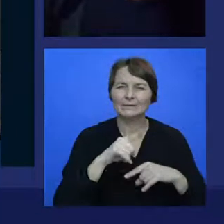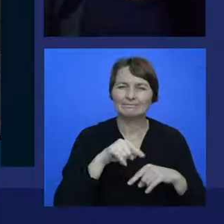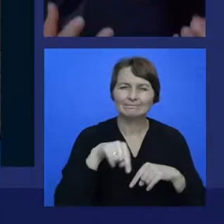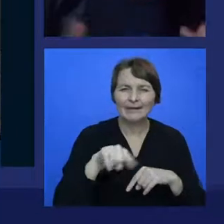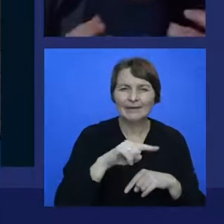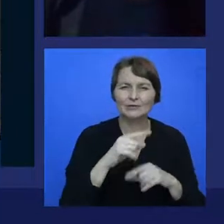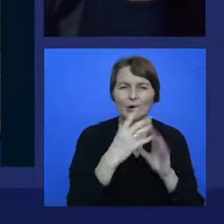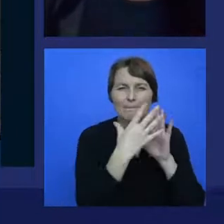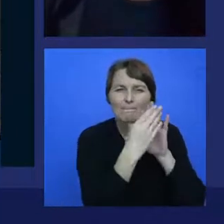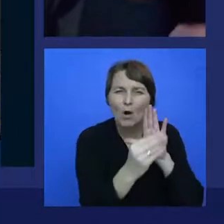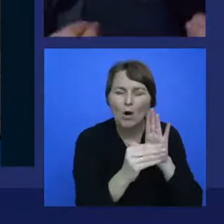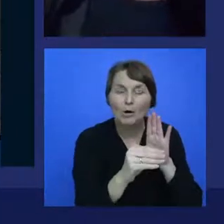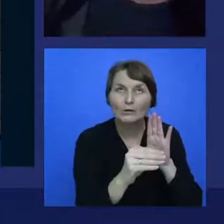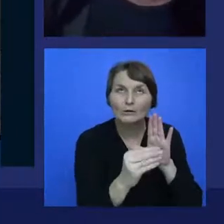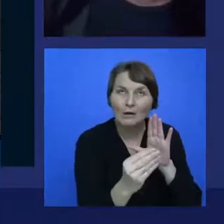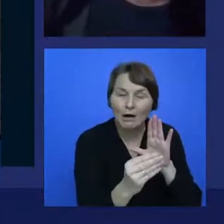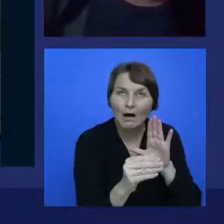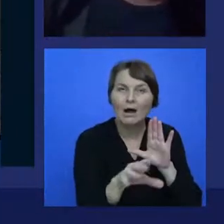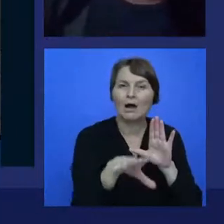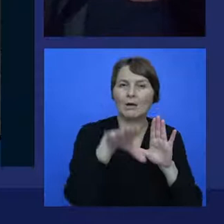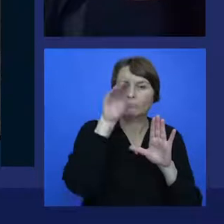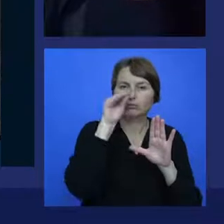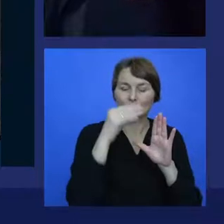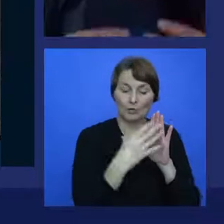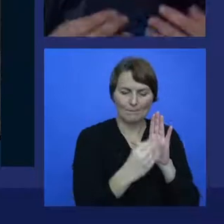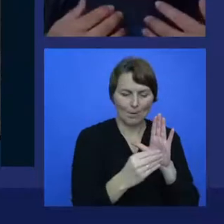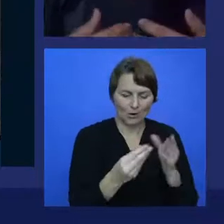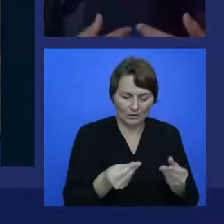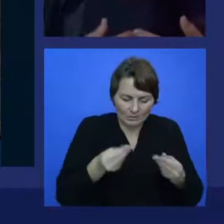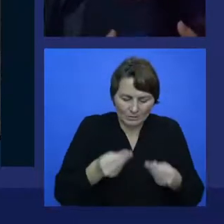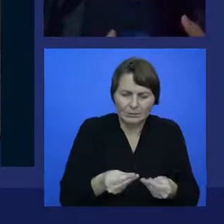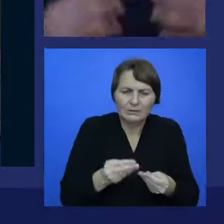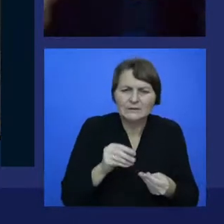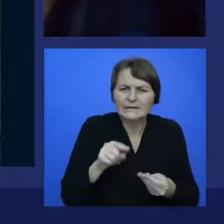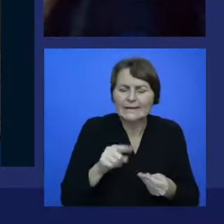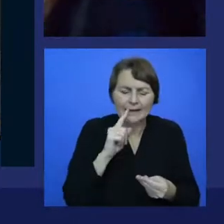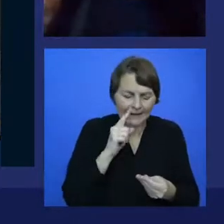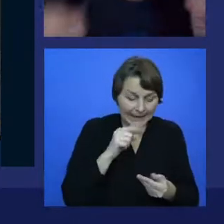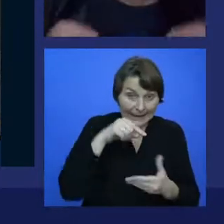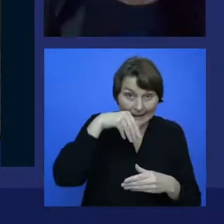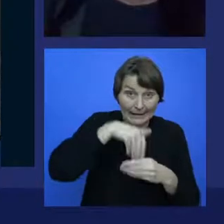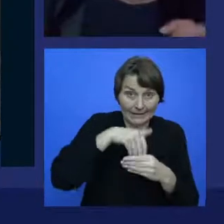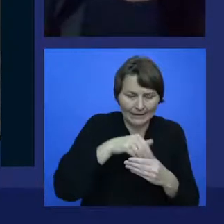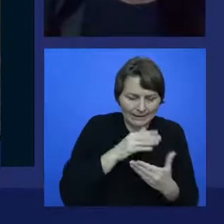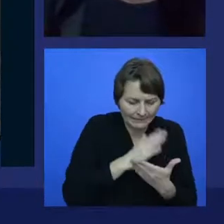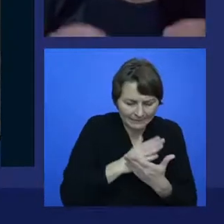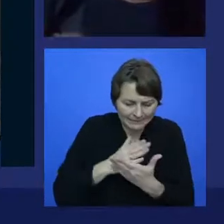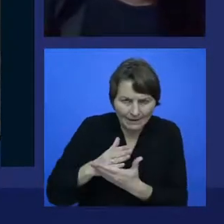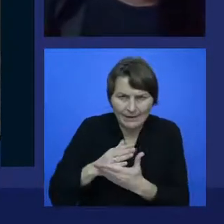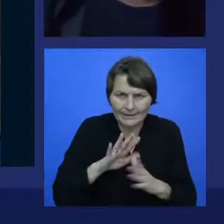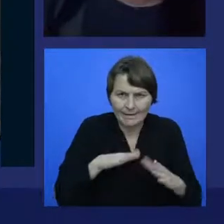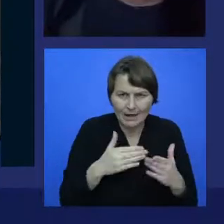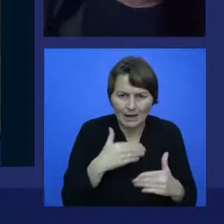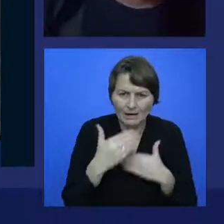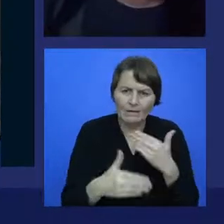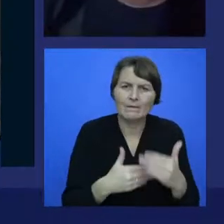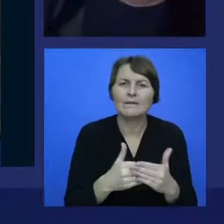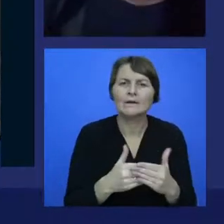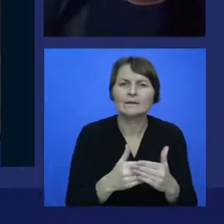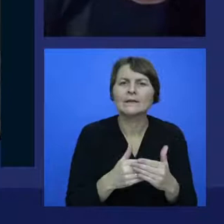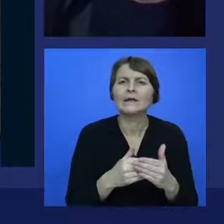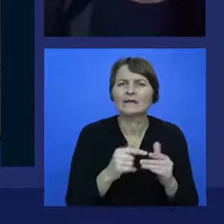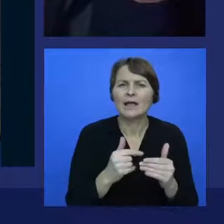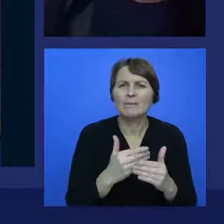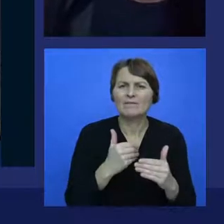understandable, in understanding the decisions that they're making, and in my mind, to specifically eliminate bias that shows up